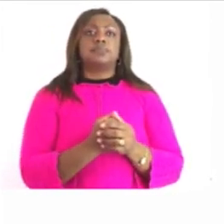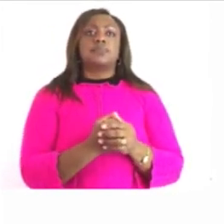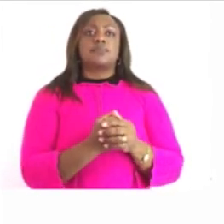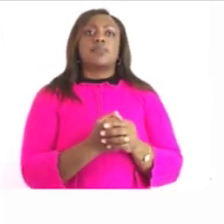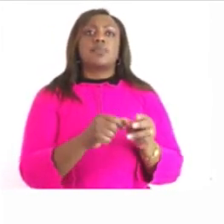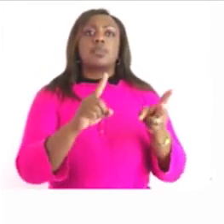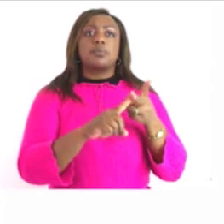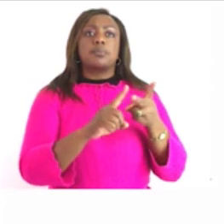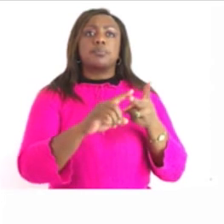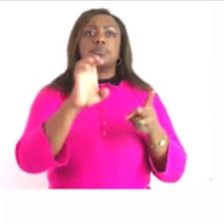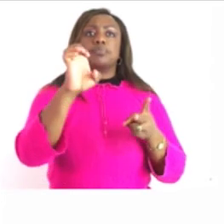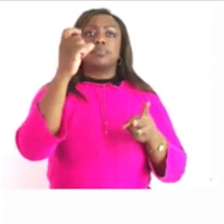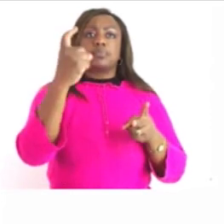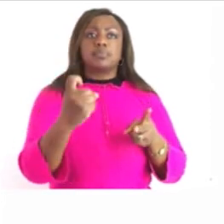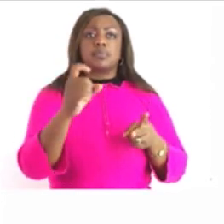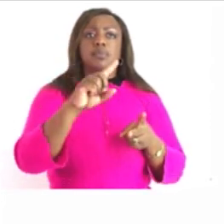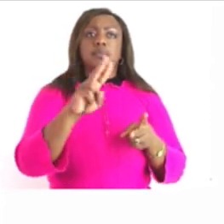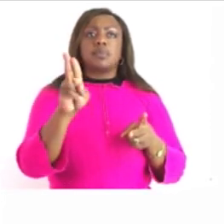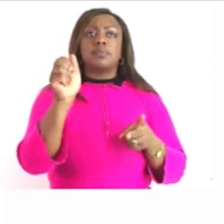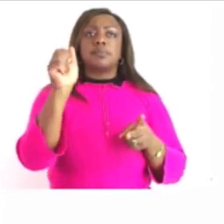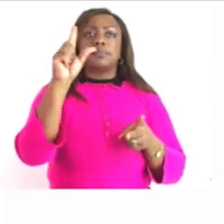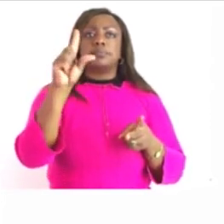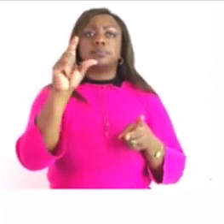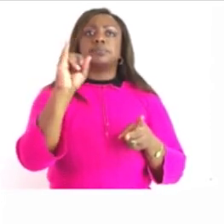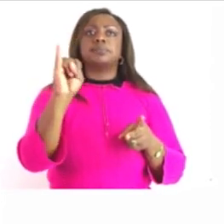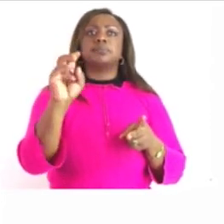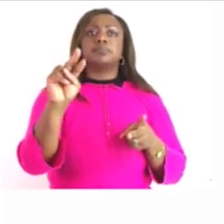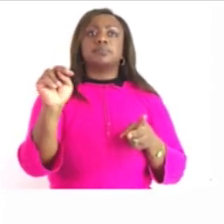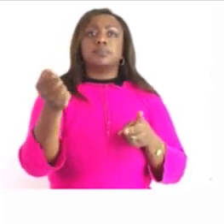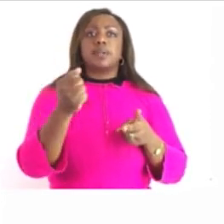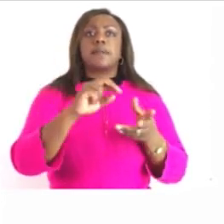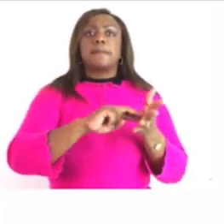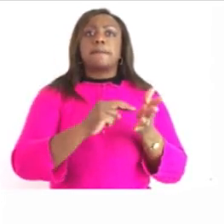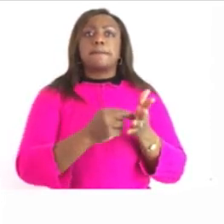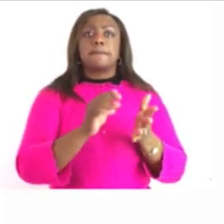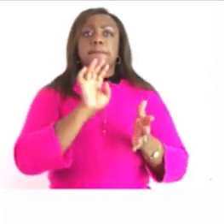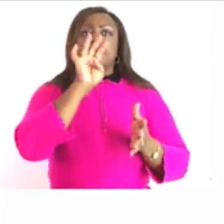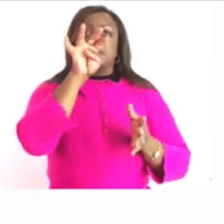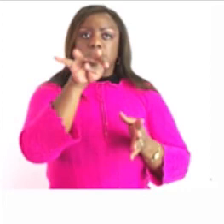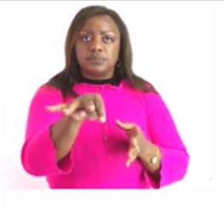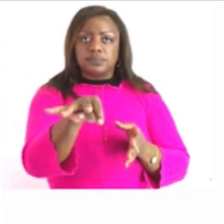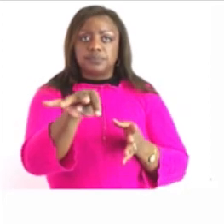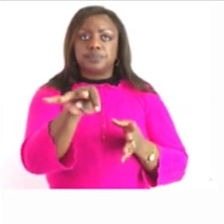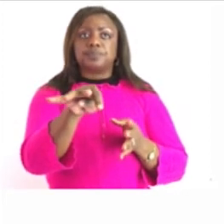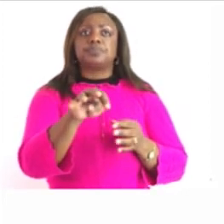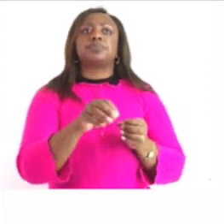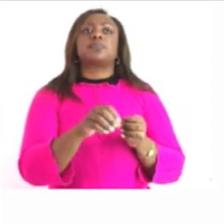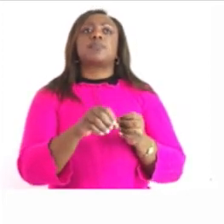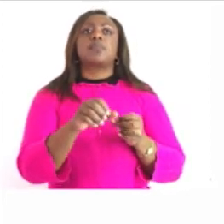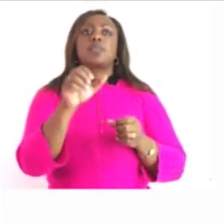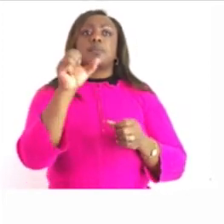body. Exhaling is the process of breathing out the air from your body, meaning that the air that you